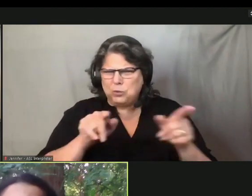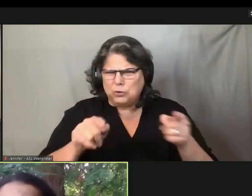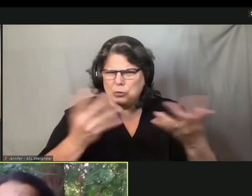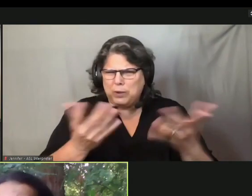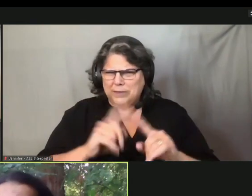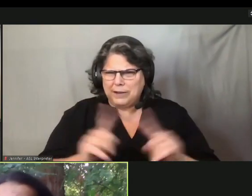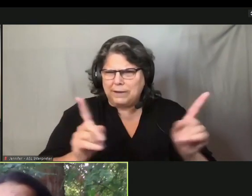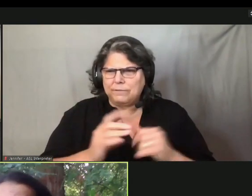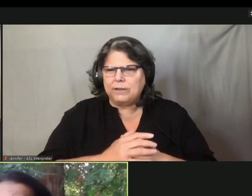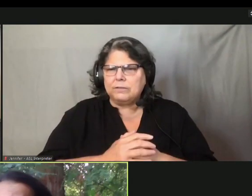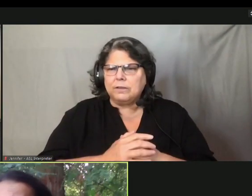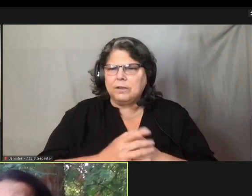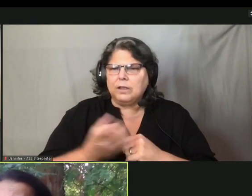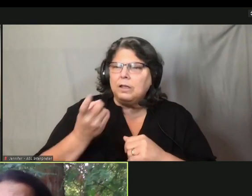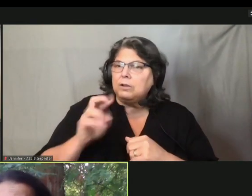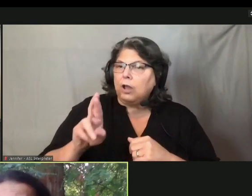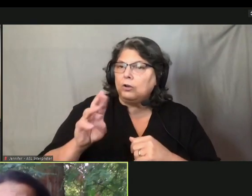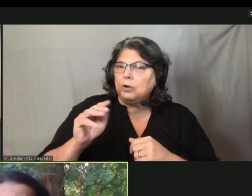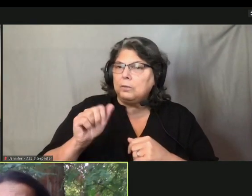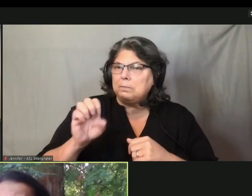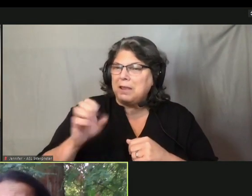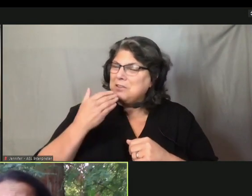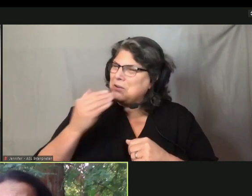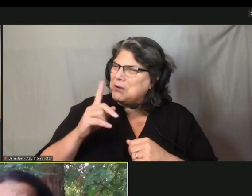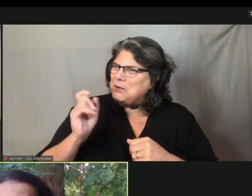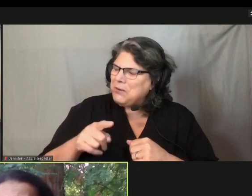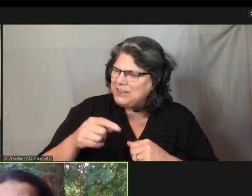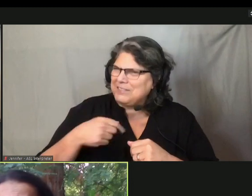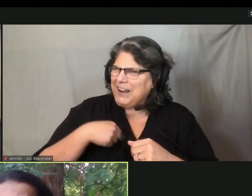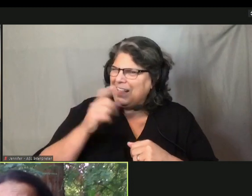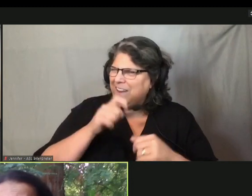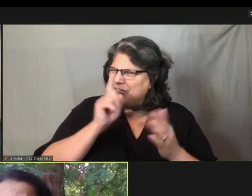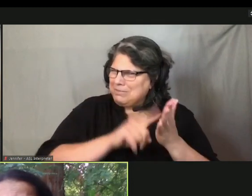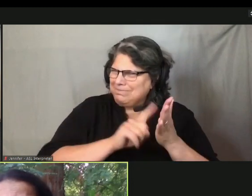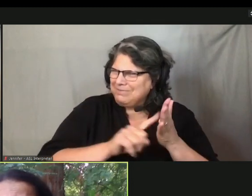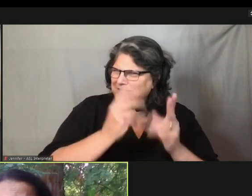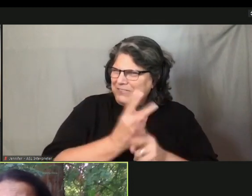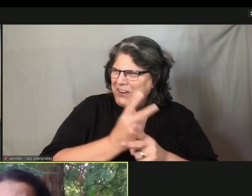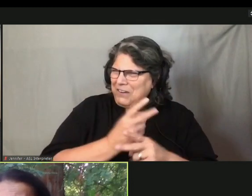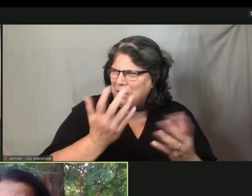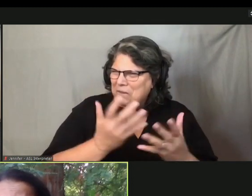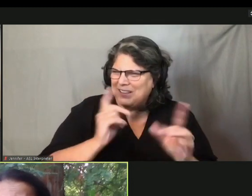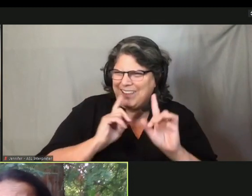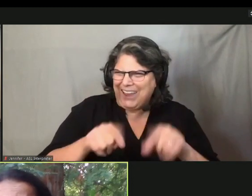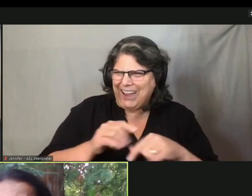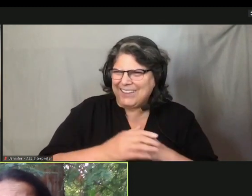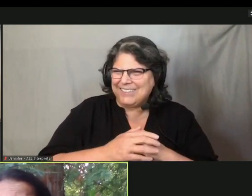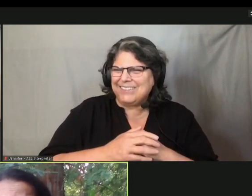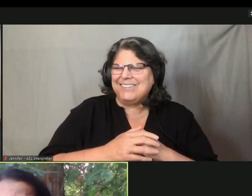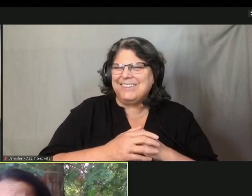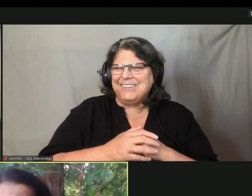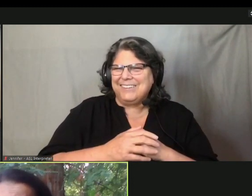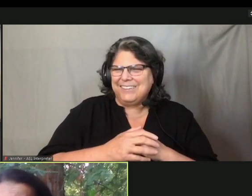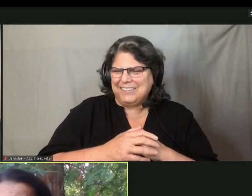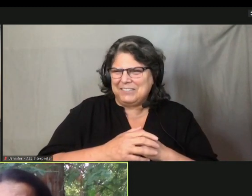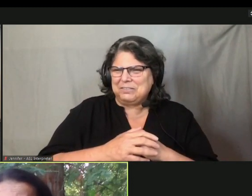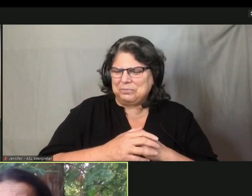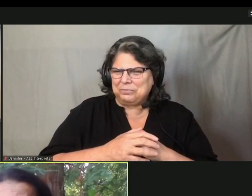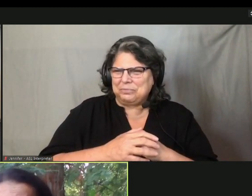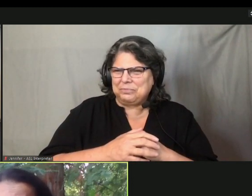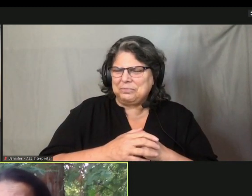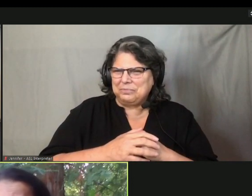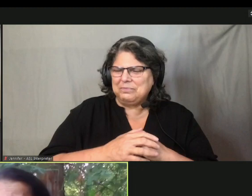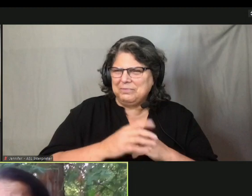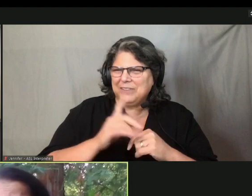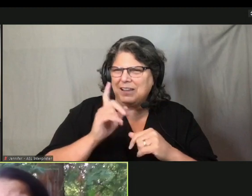Good question, Martin. I'm going to get back to you on that. Let me circle around with the epidemiologists and